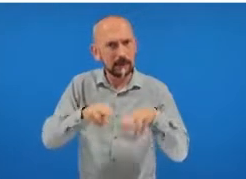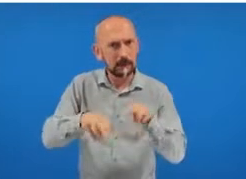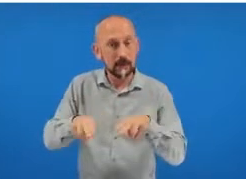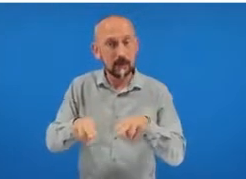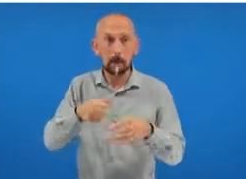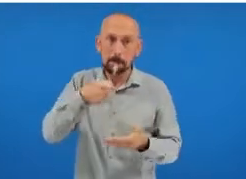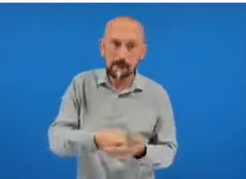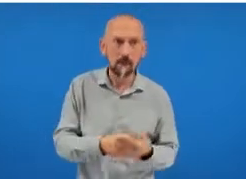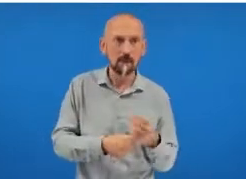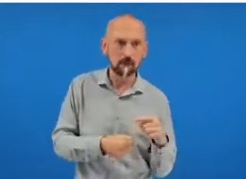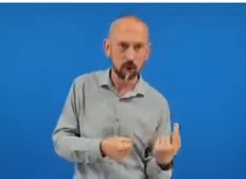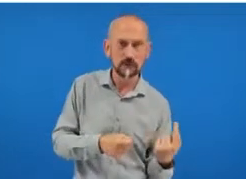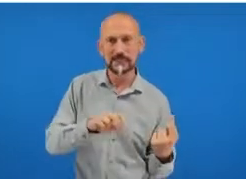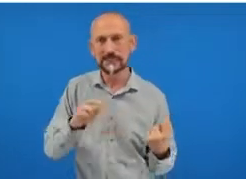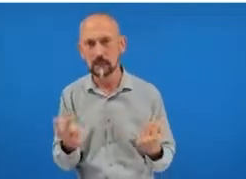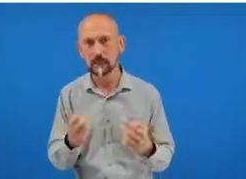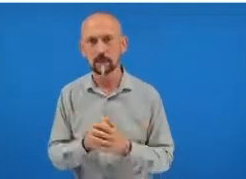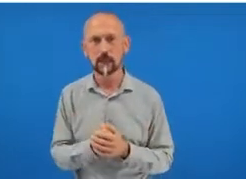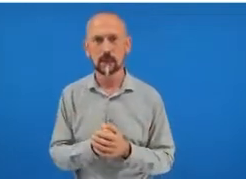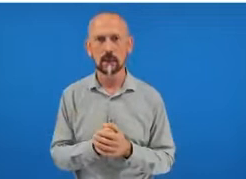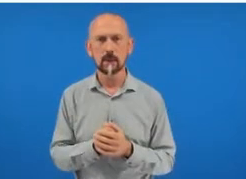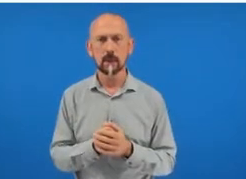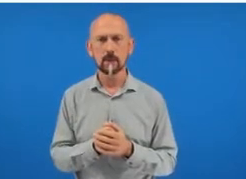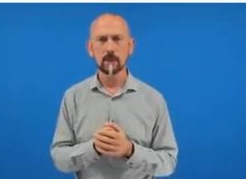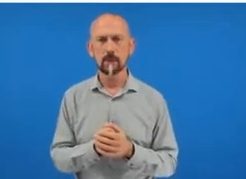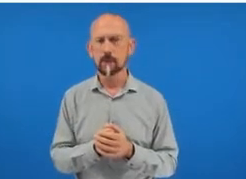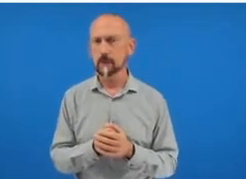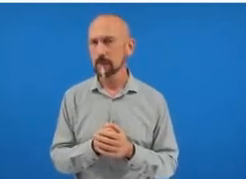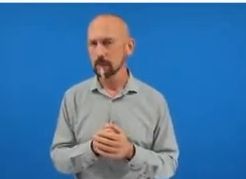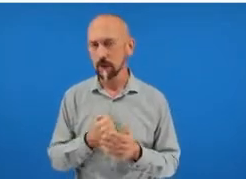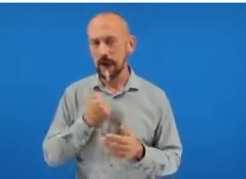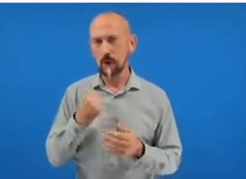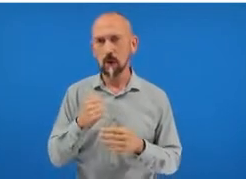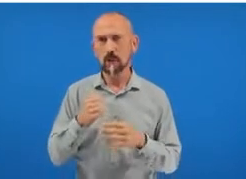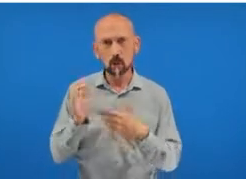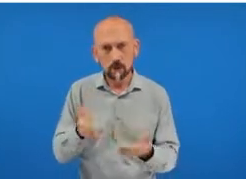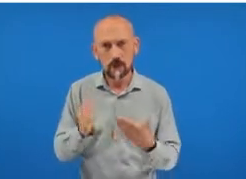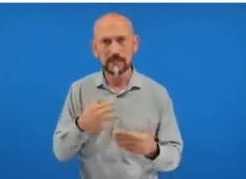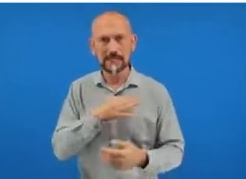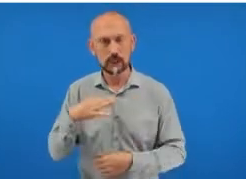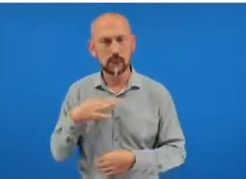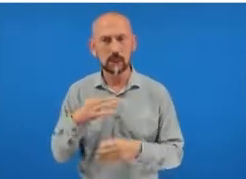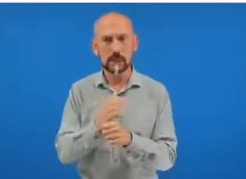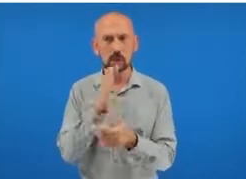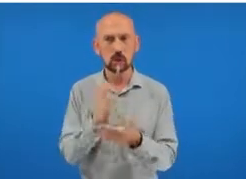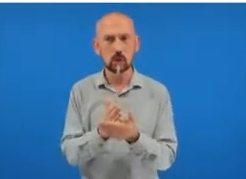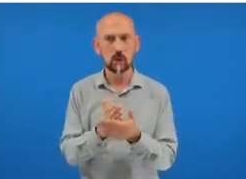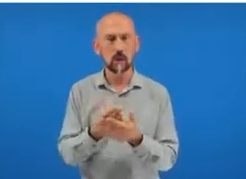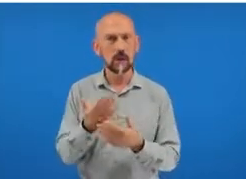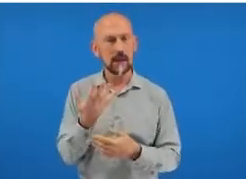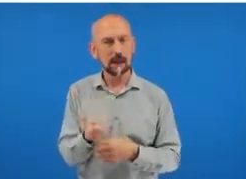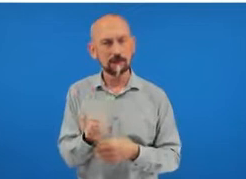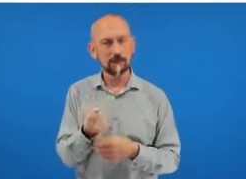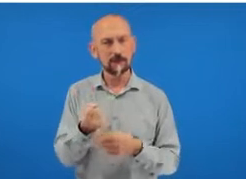our services and our clinicians to see how helpful our treatment is for our clients. Are we helping them with their particular